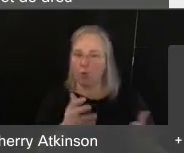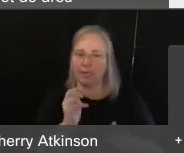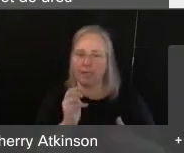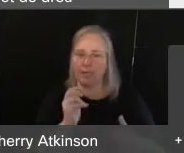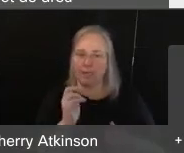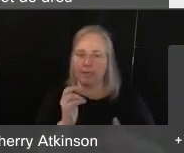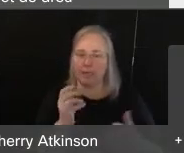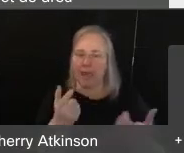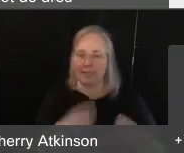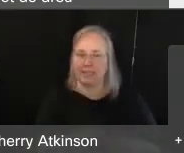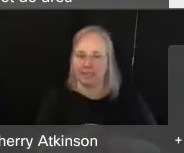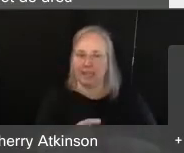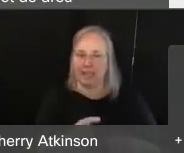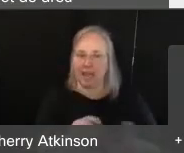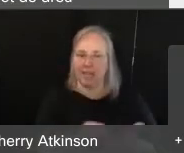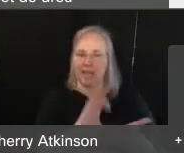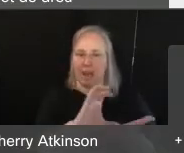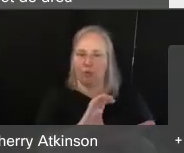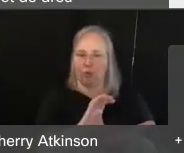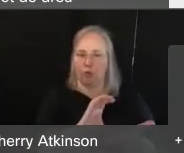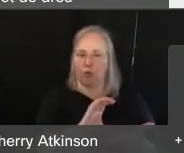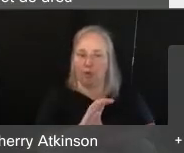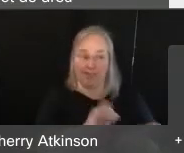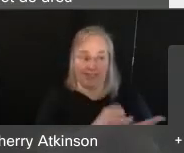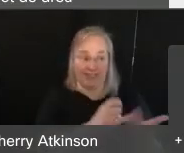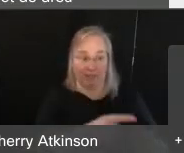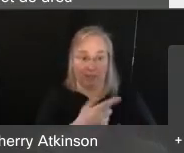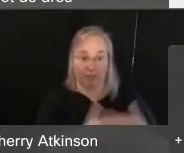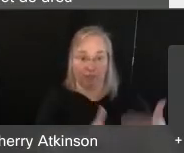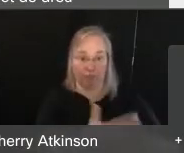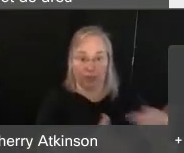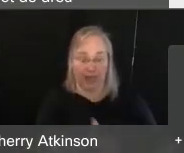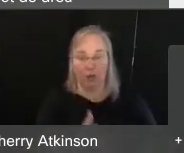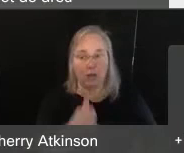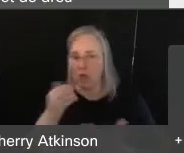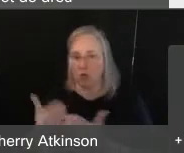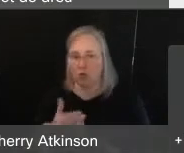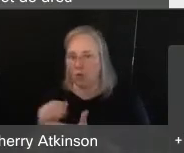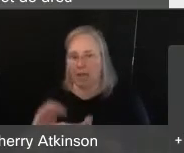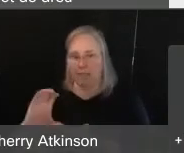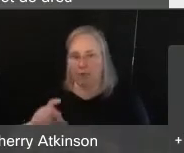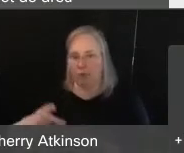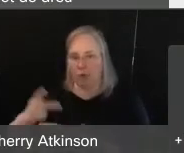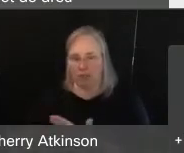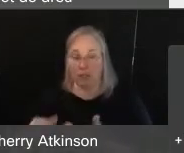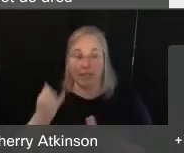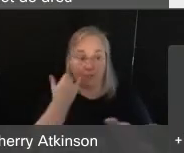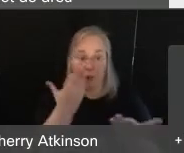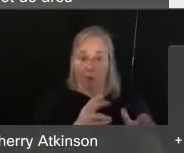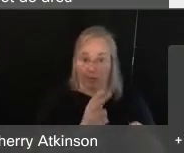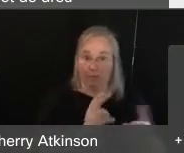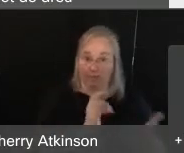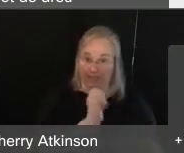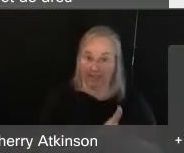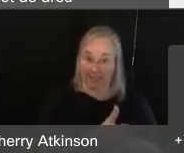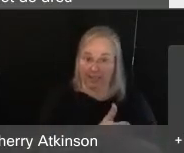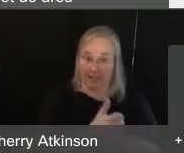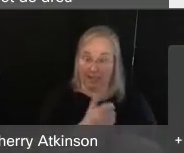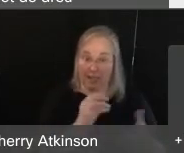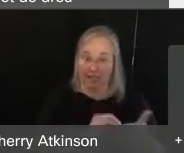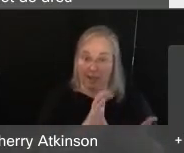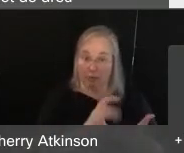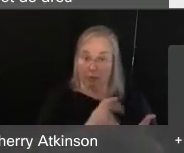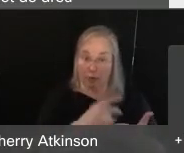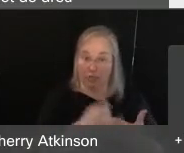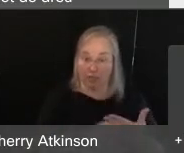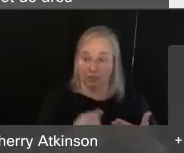happening without looking at new capital projects? I mean, if there's existing capital projects that we could use some of those monies